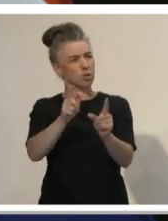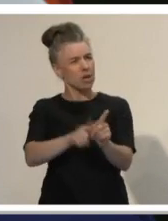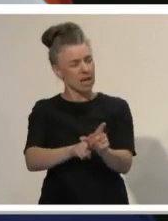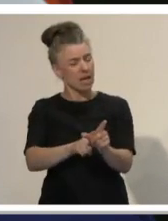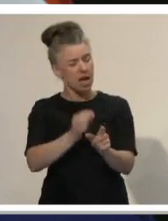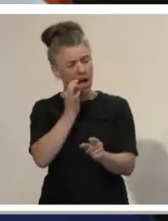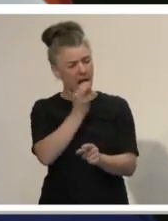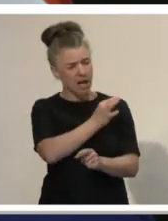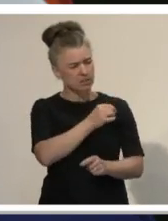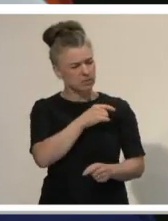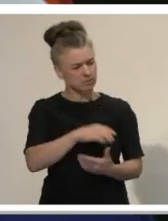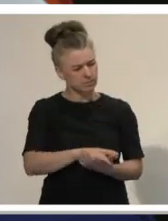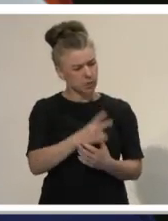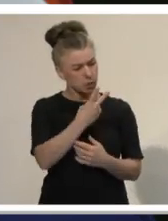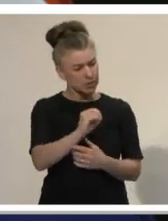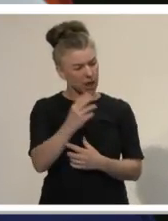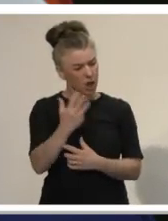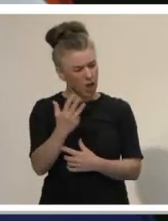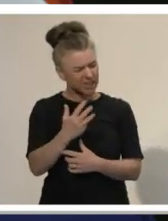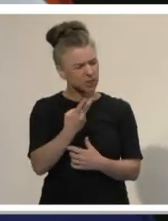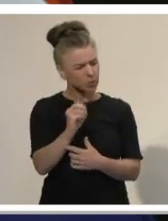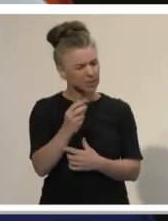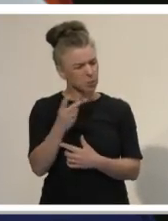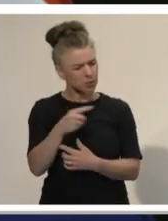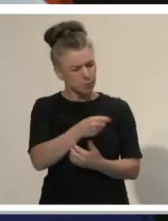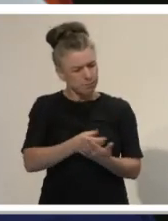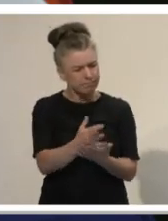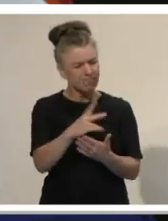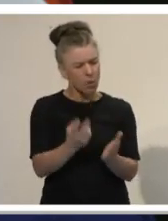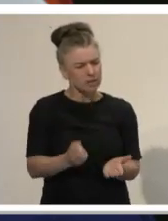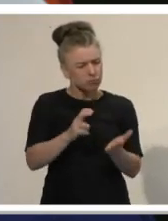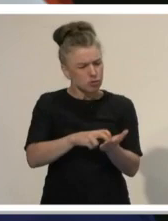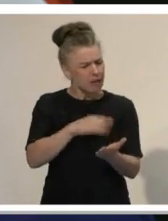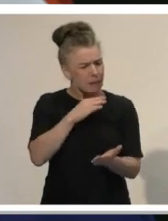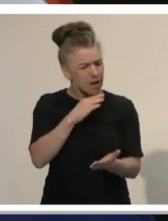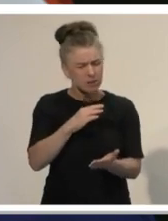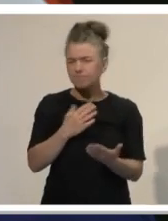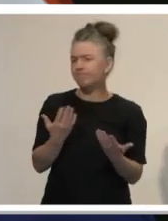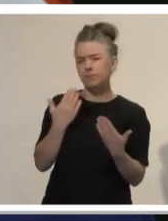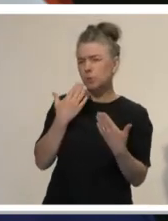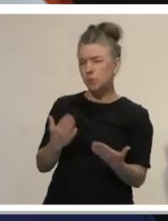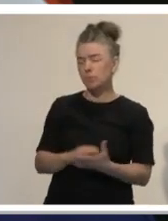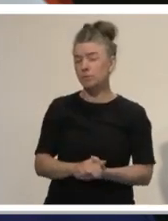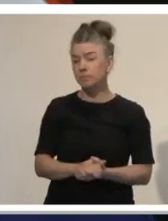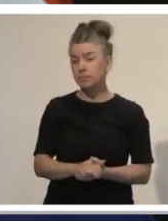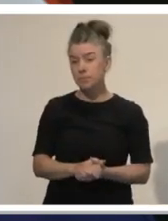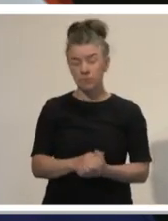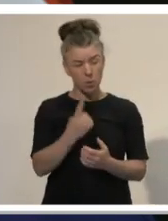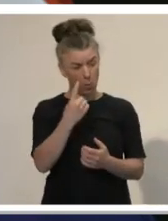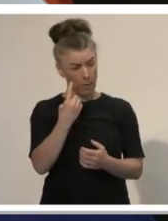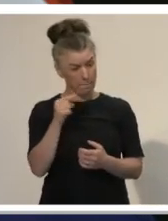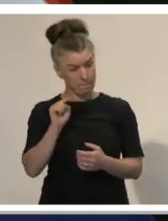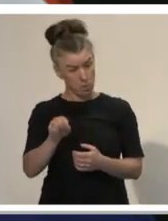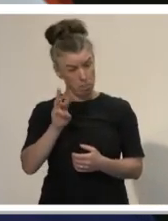was spent in the 2019-2020 year? I'm not sure about it, Janelle. I can come back with the information. Is that 1.3 an increase, or was